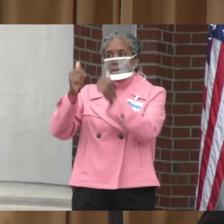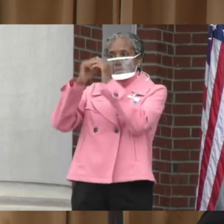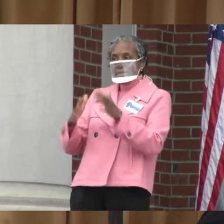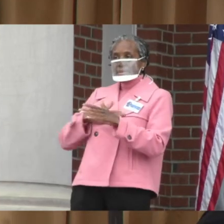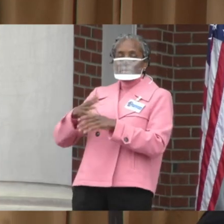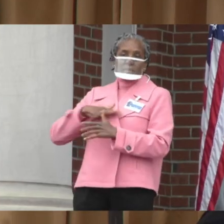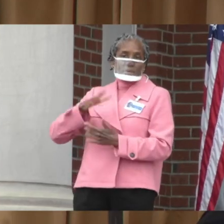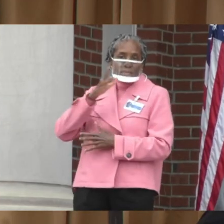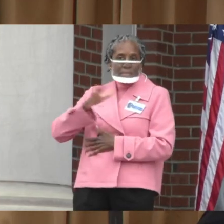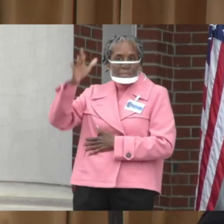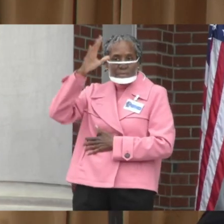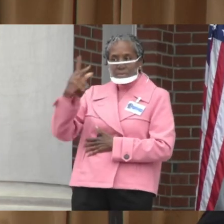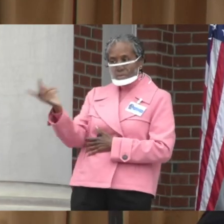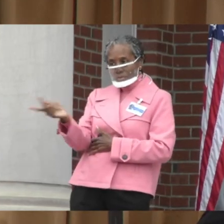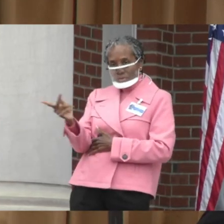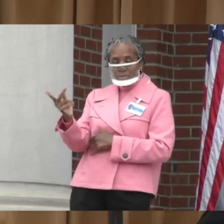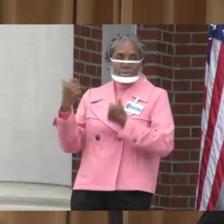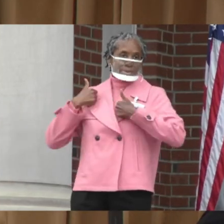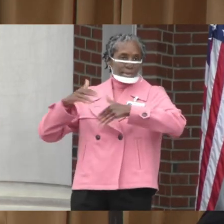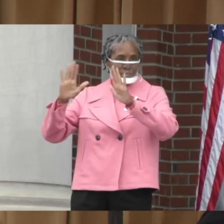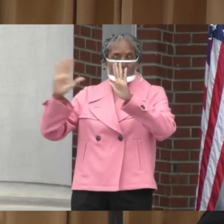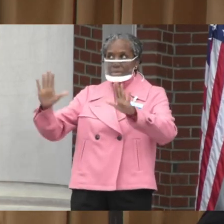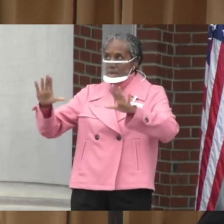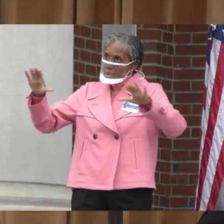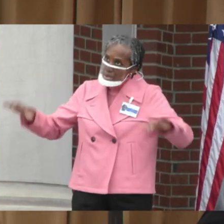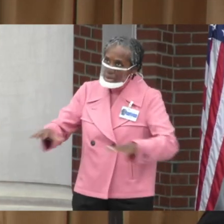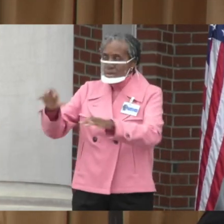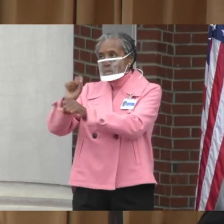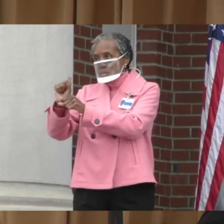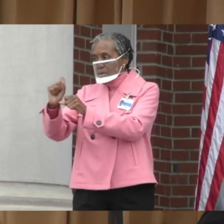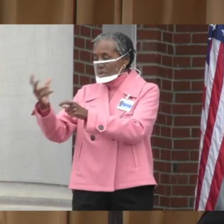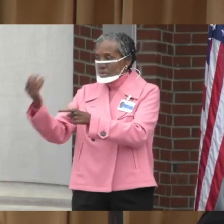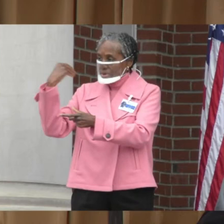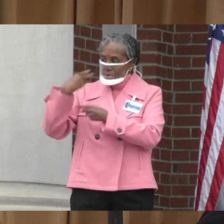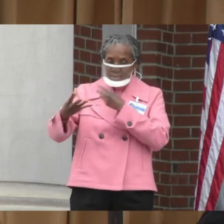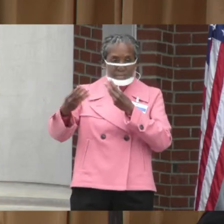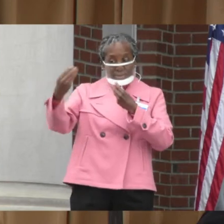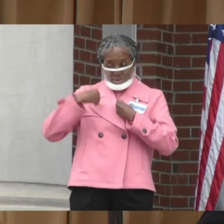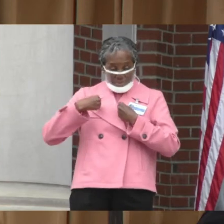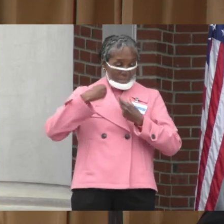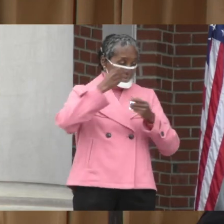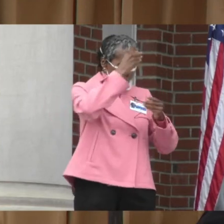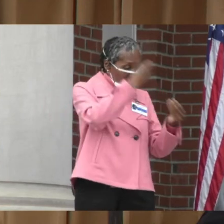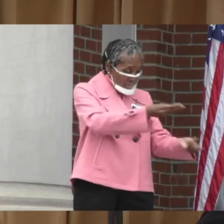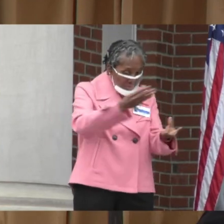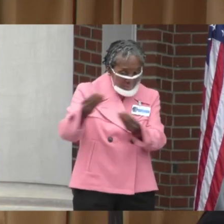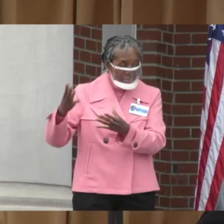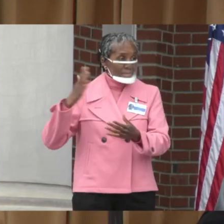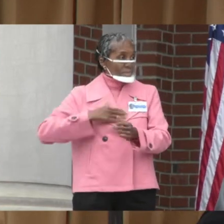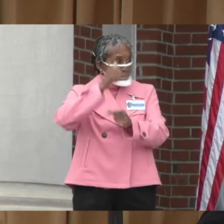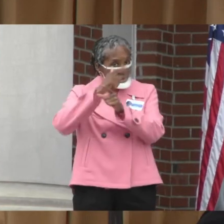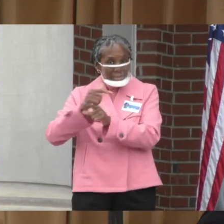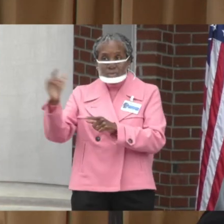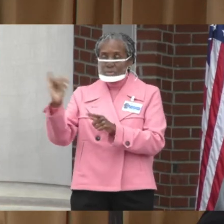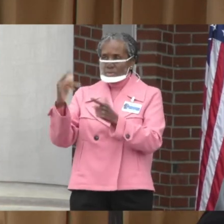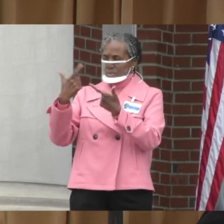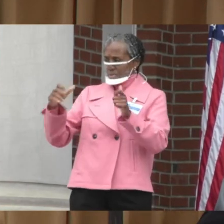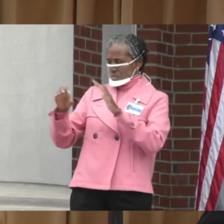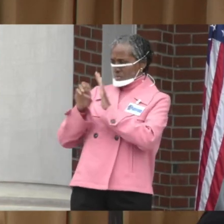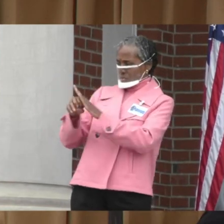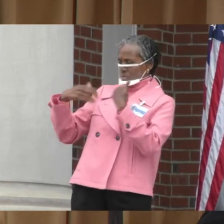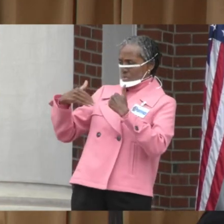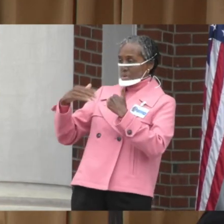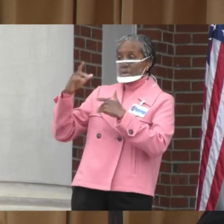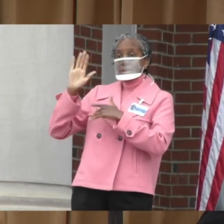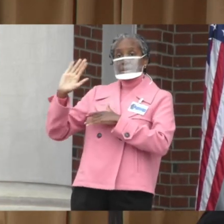and father who have always sacrificed their all in order to provide the best for me and my siblings. The biggest example has been